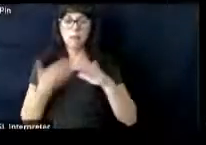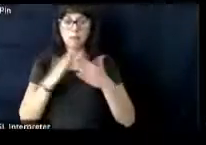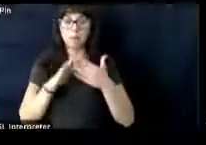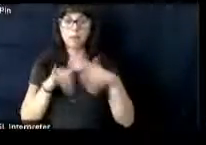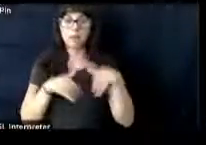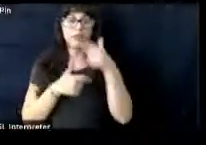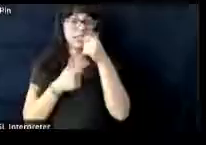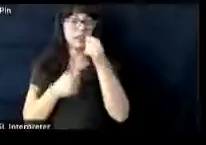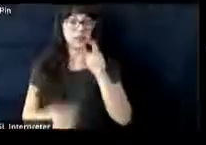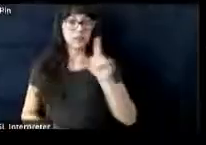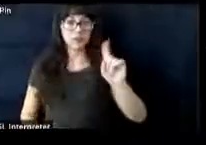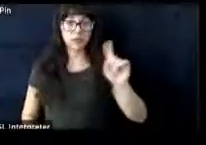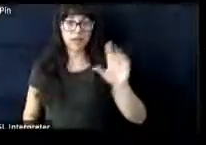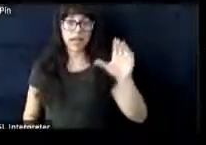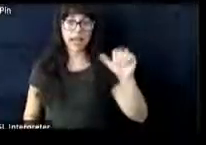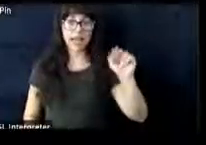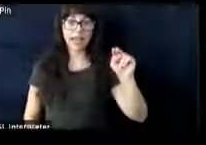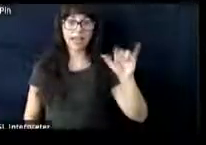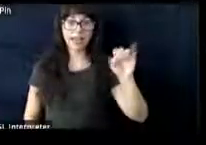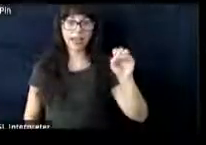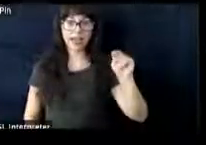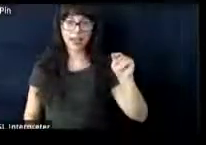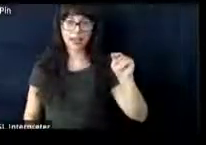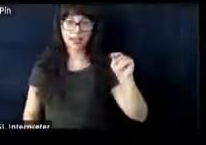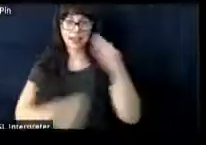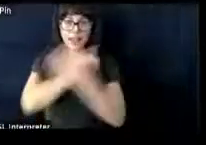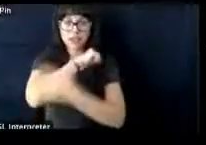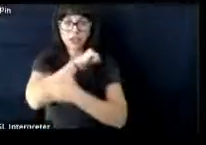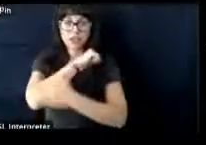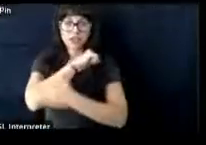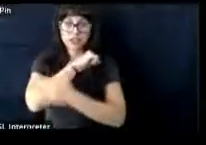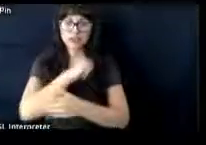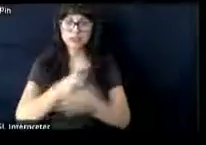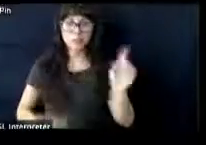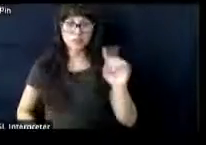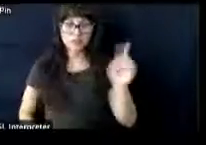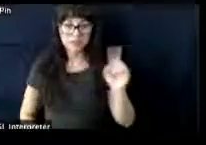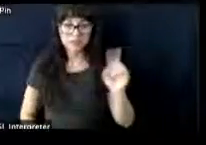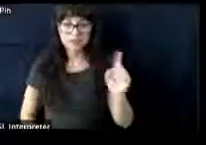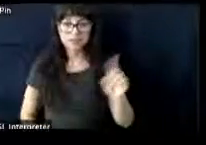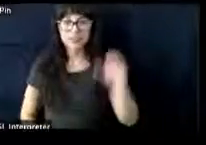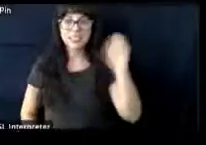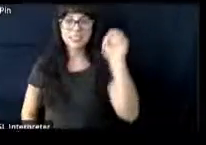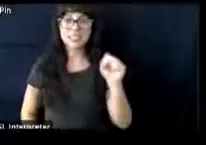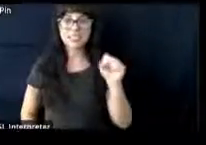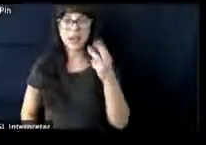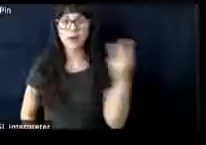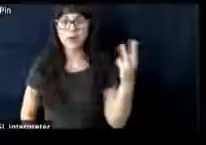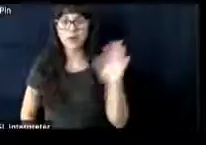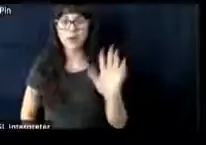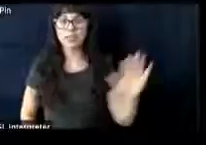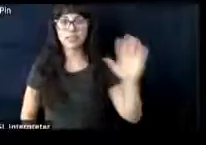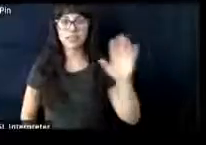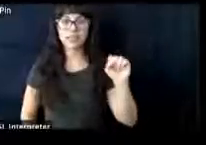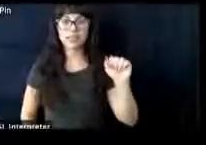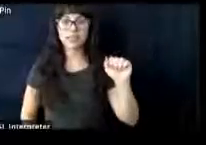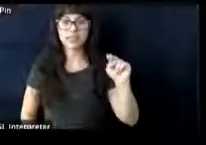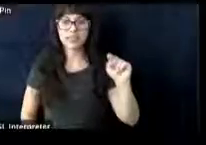interest is Canyon Country, which is the southwest portion of Santa Clarita